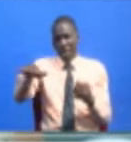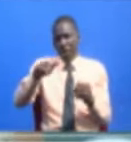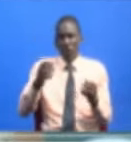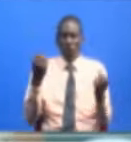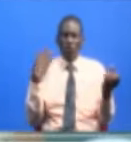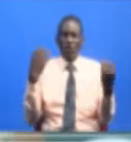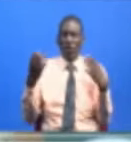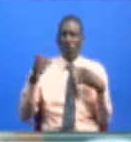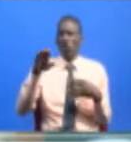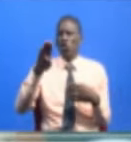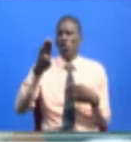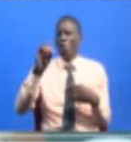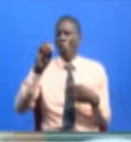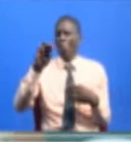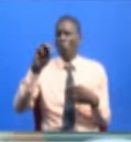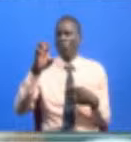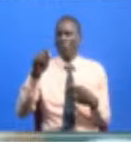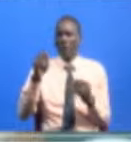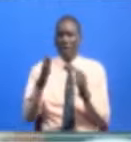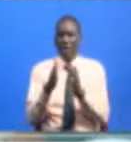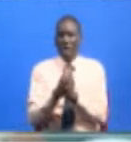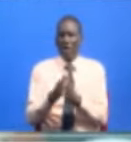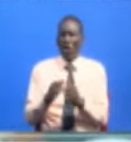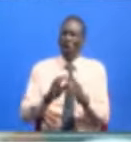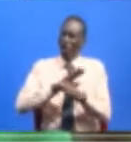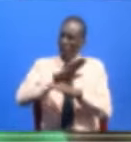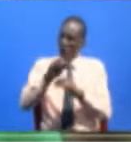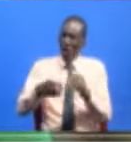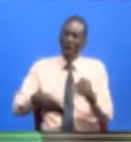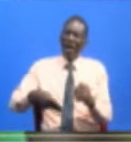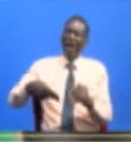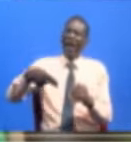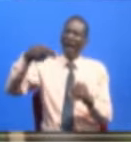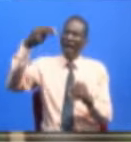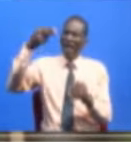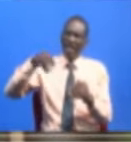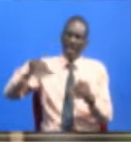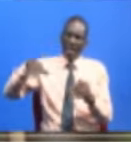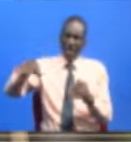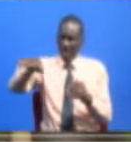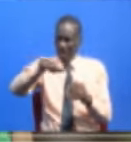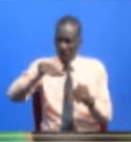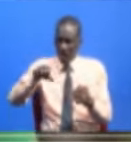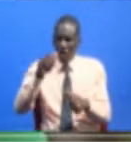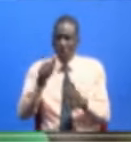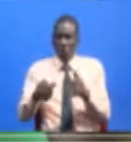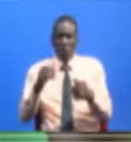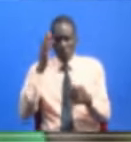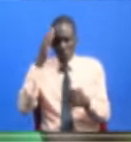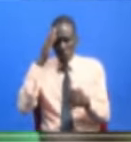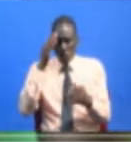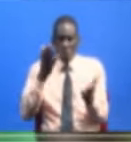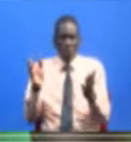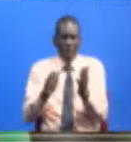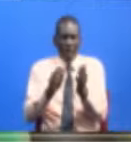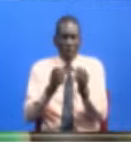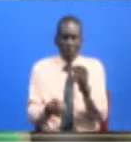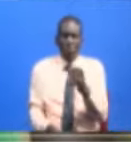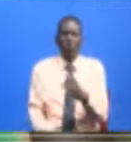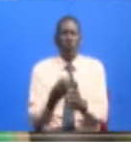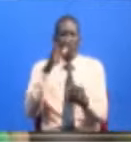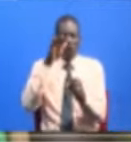Bomet, Uasin Gishu, all the high potential areas where we, what we call the grain basket of Kenya. And